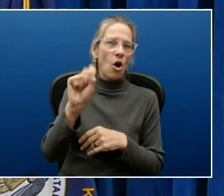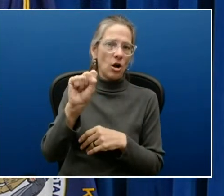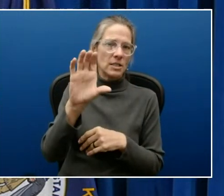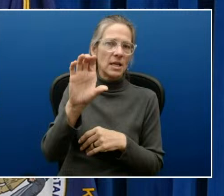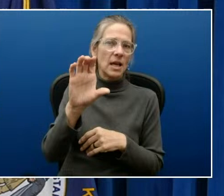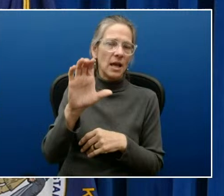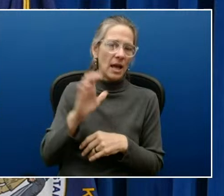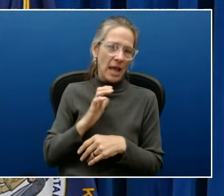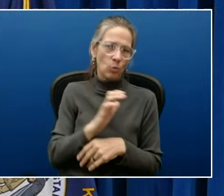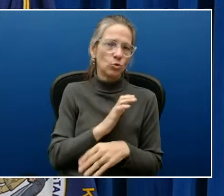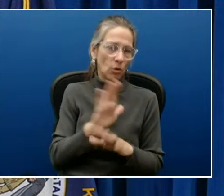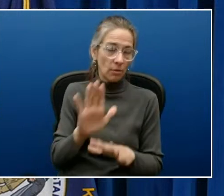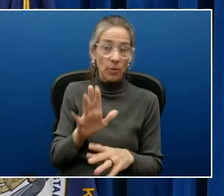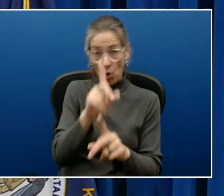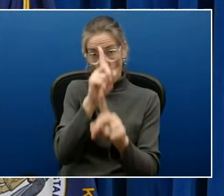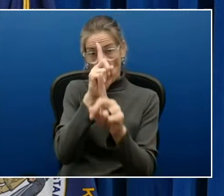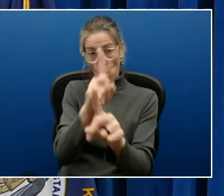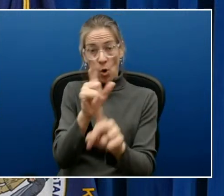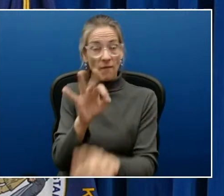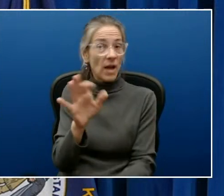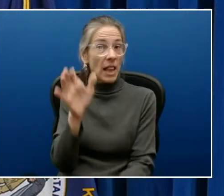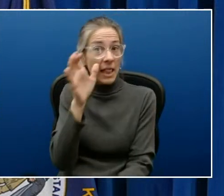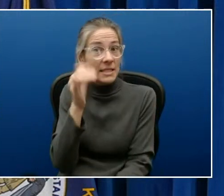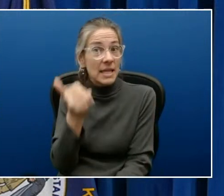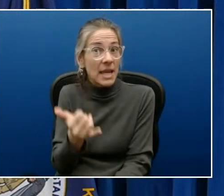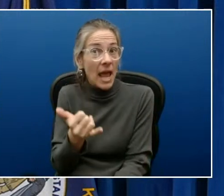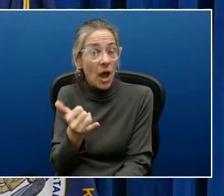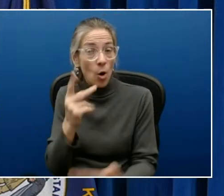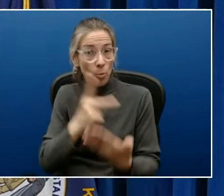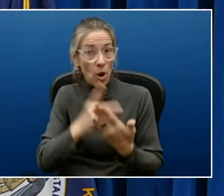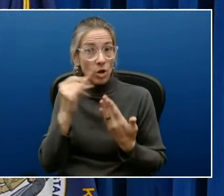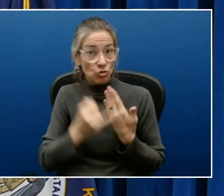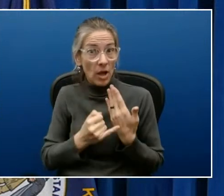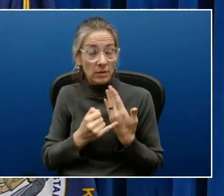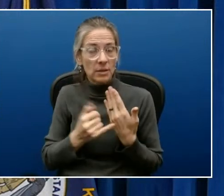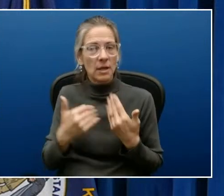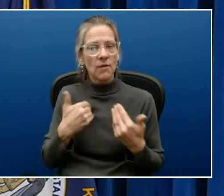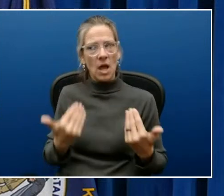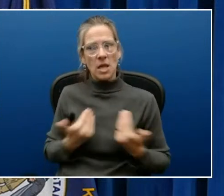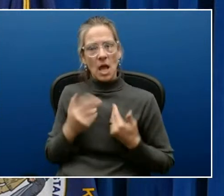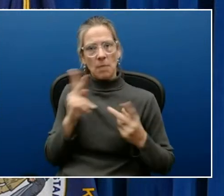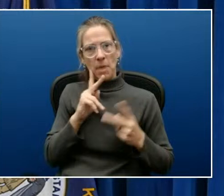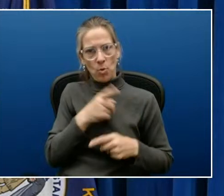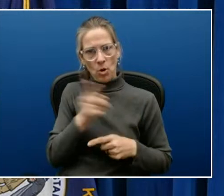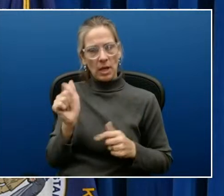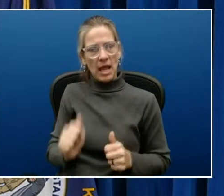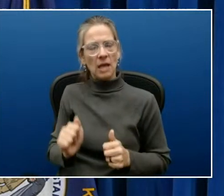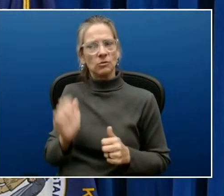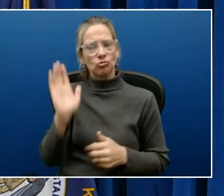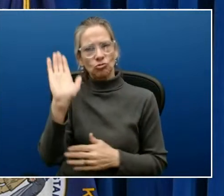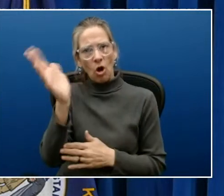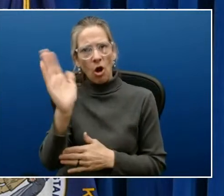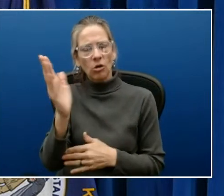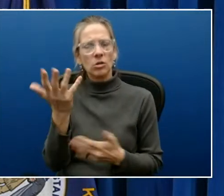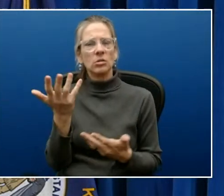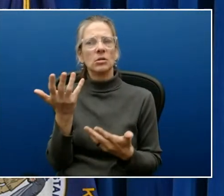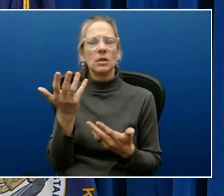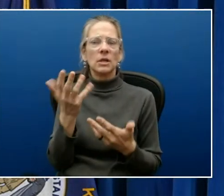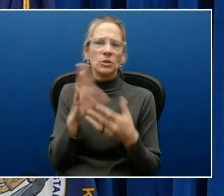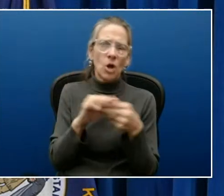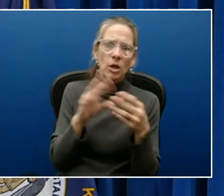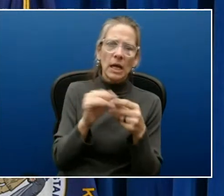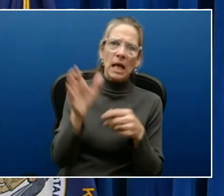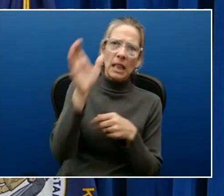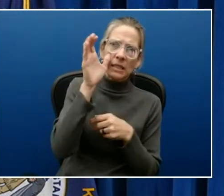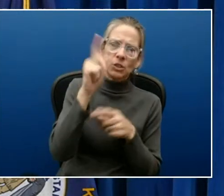goal of the Listen Now project is to get our young people to talk and to listen to their elders. The curriculum gives